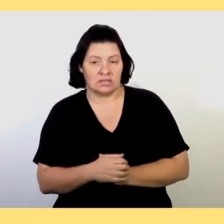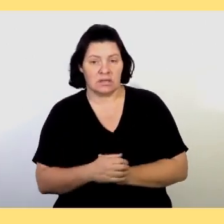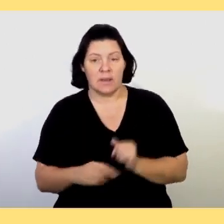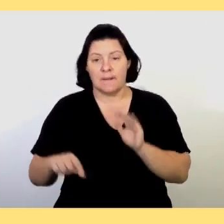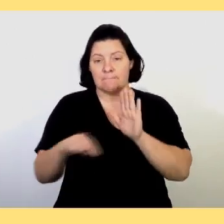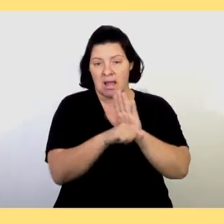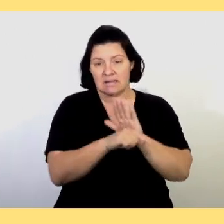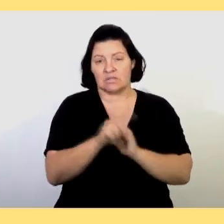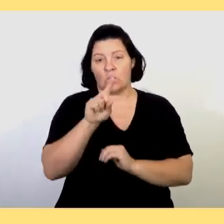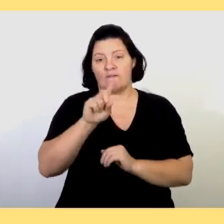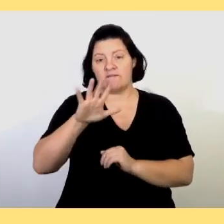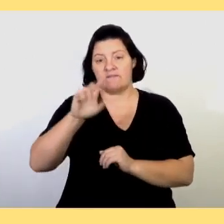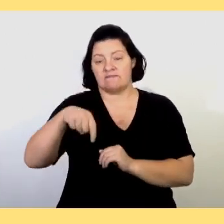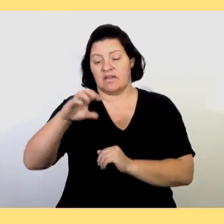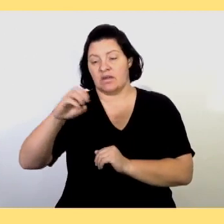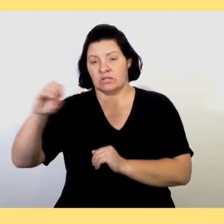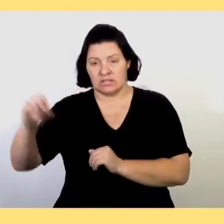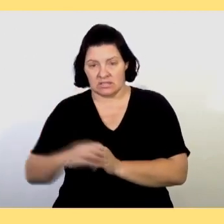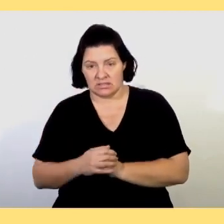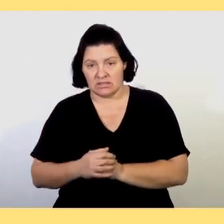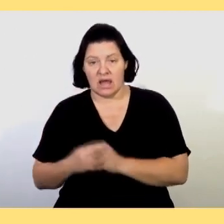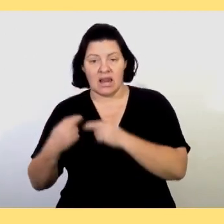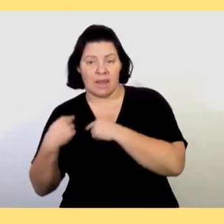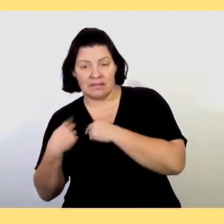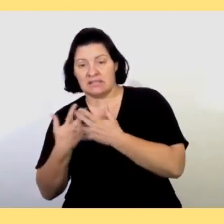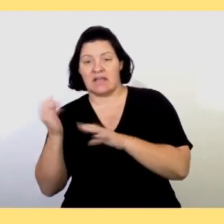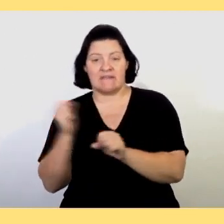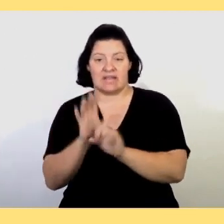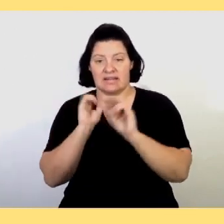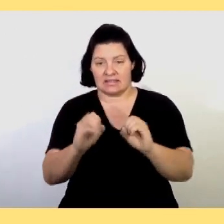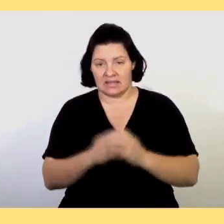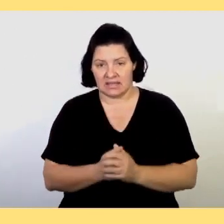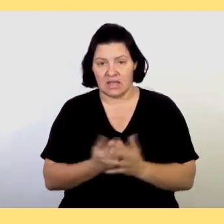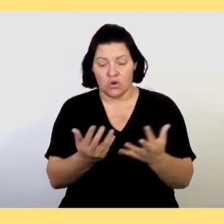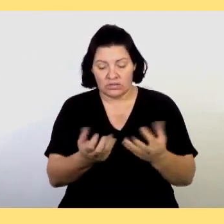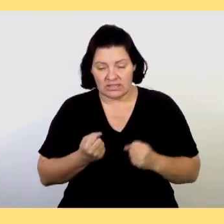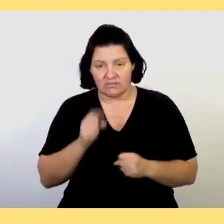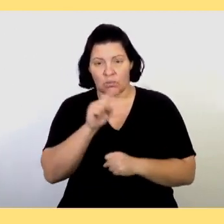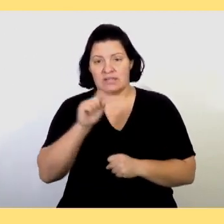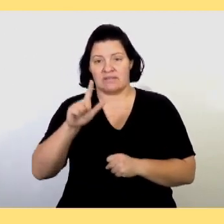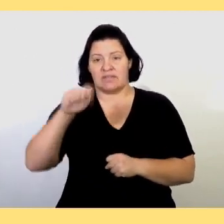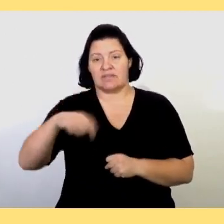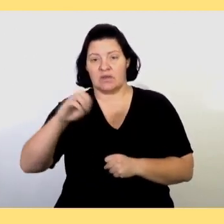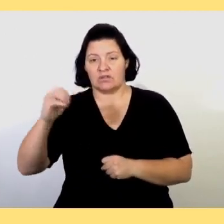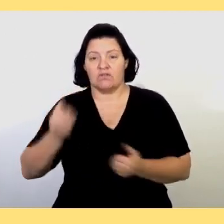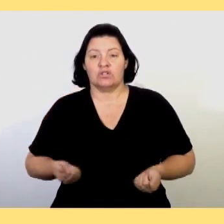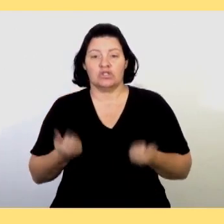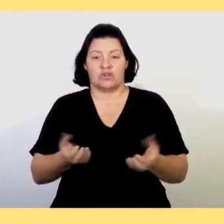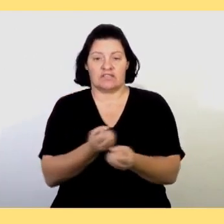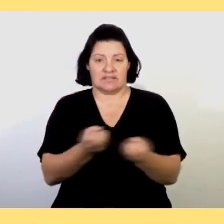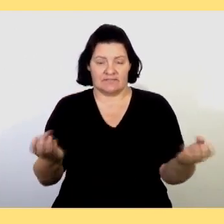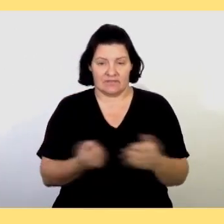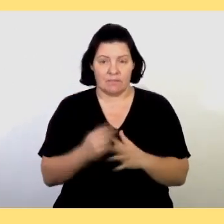say? Minus 15,000. Liabilities, no effect again. Received 17,000 for services